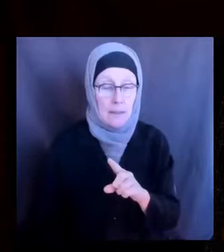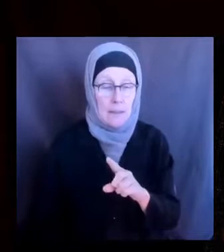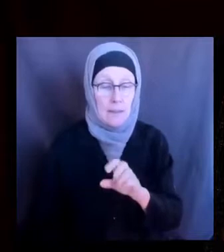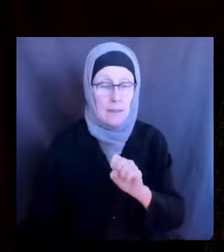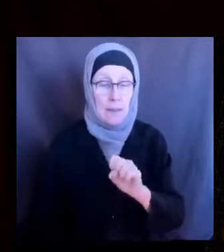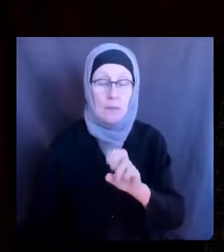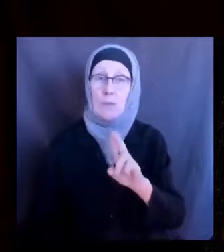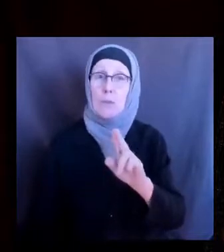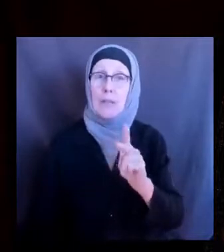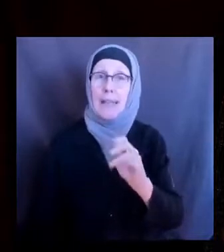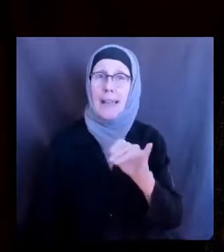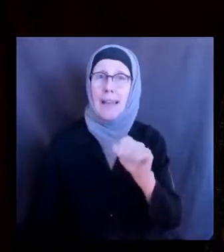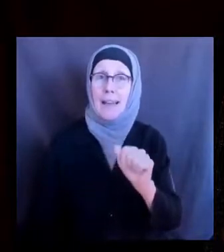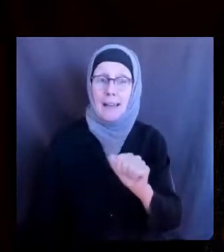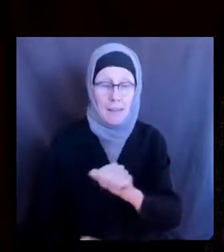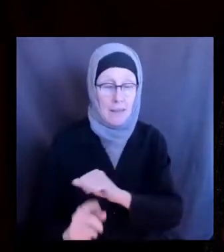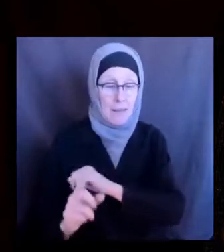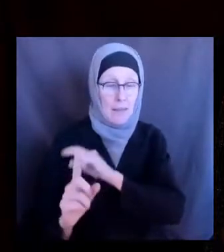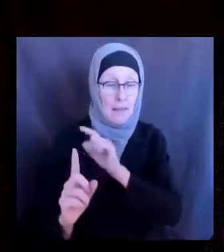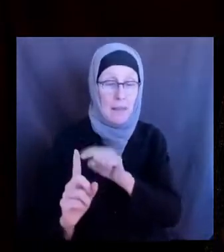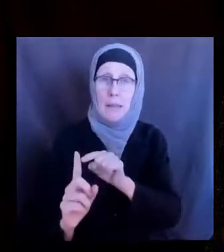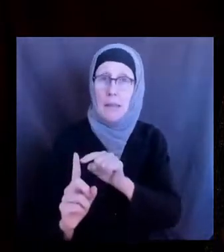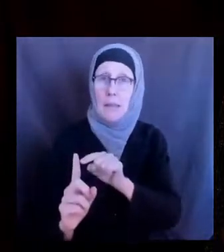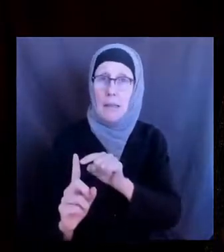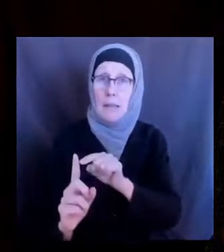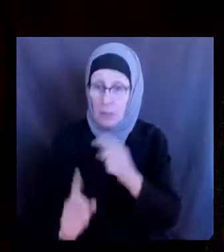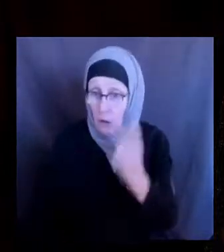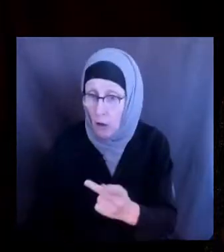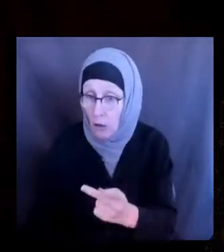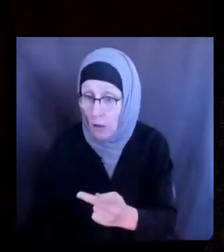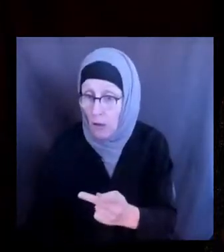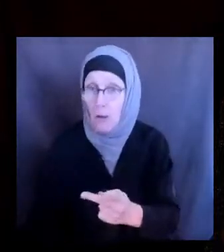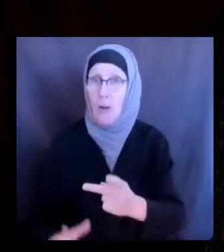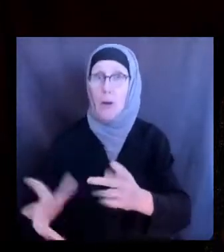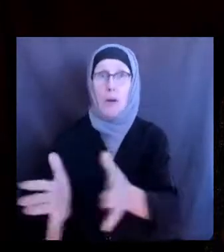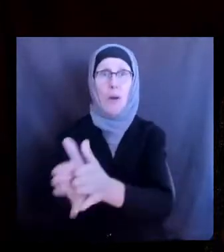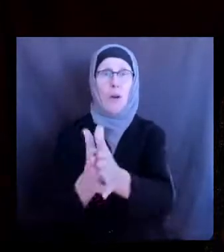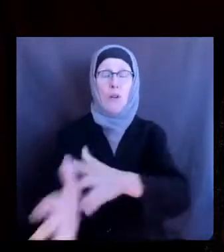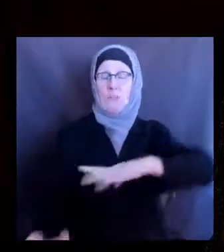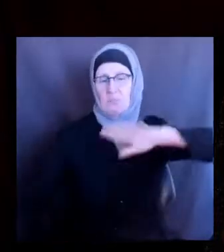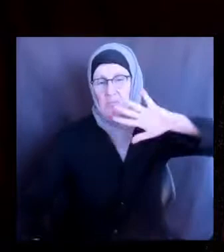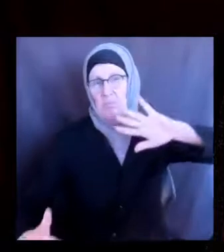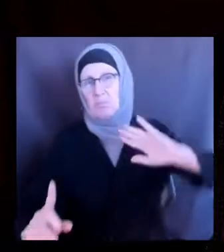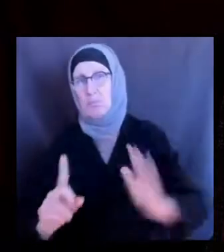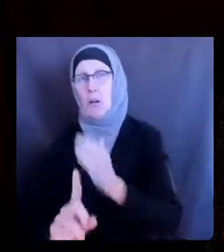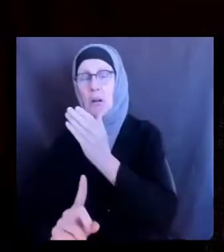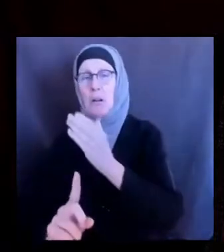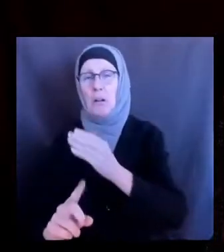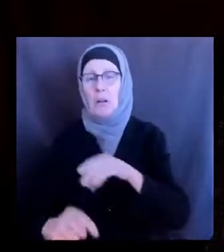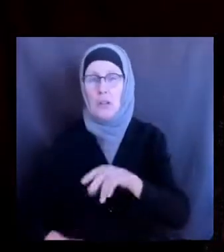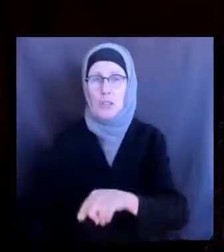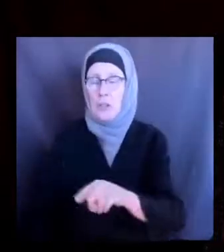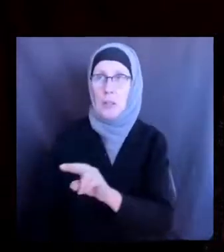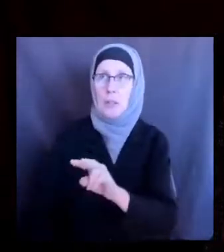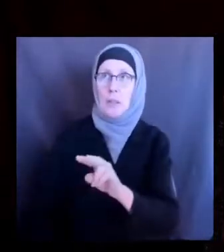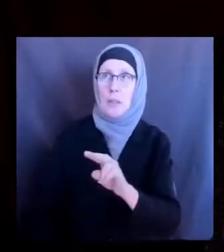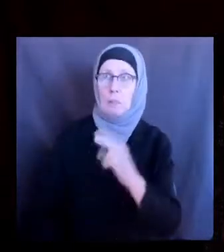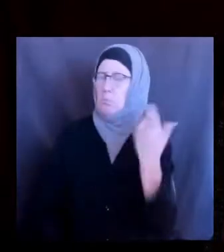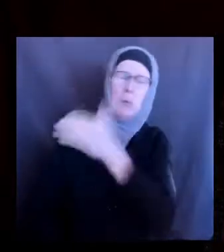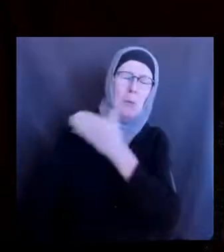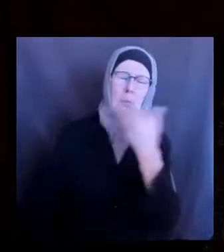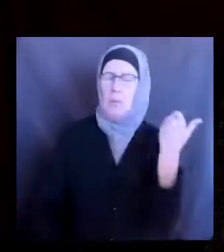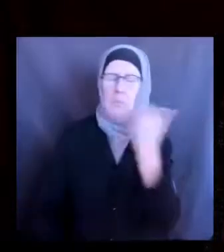how her father actually called the daughter of Muslim bin Aqil, and she was the niece of